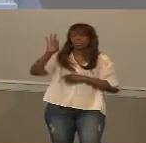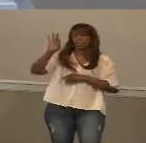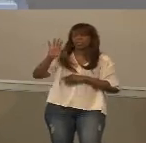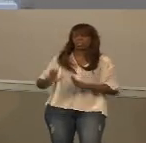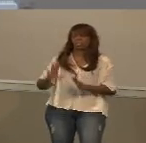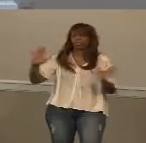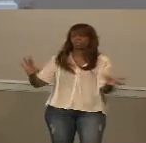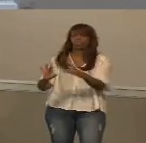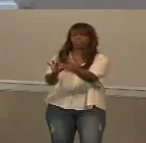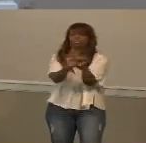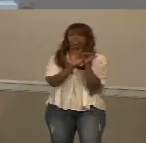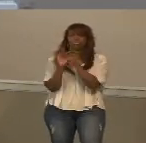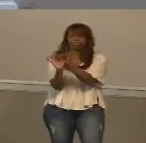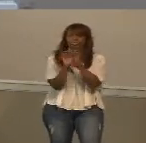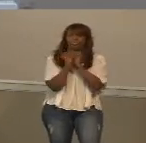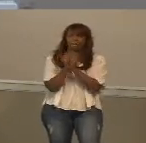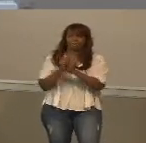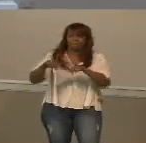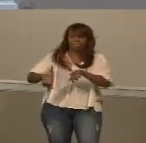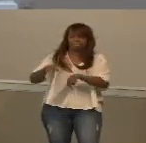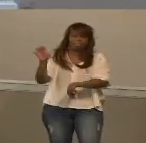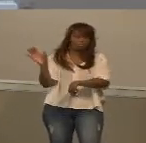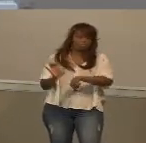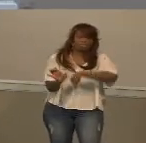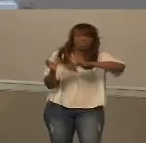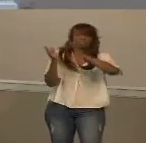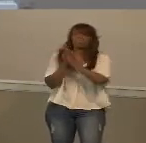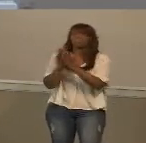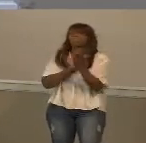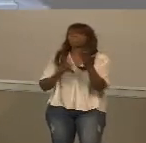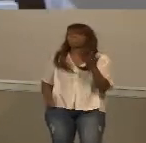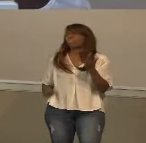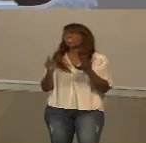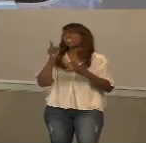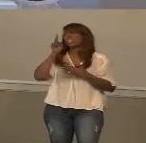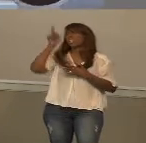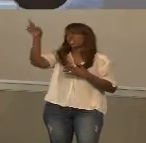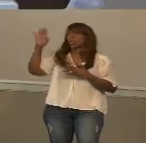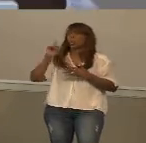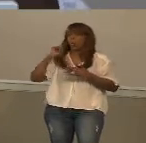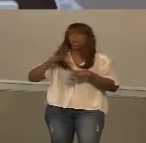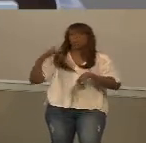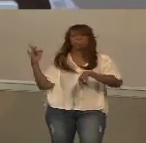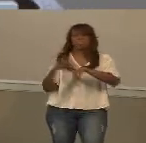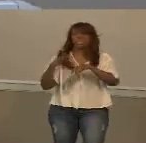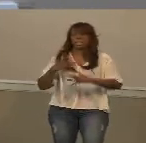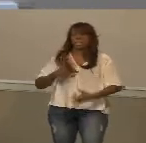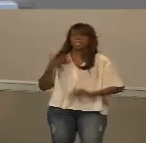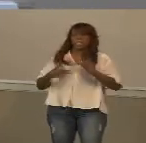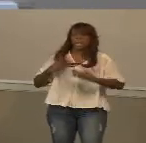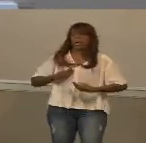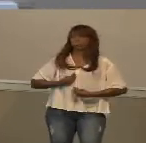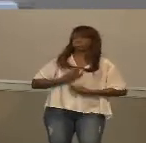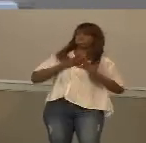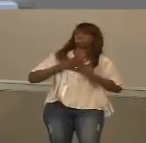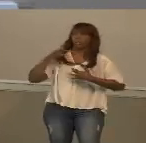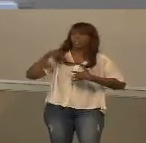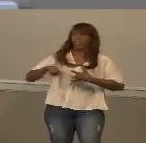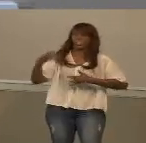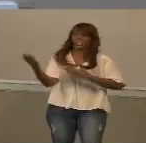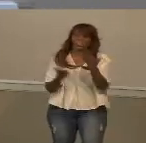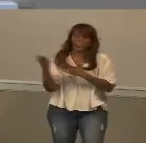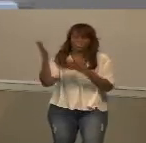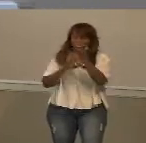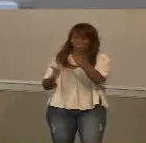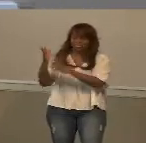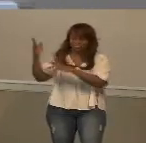Father, Galilee, in the name of Jesus. Father, I even ask, God, that you would just take us higher in the service, oh God, in the name of